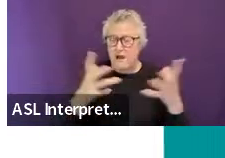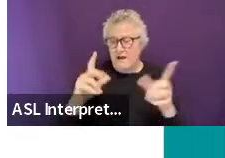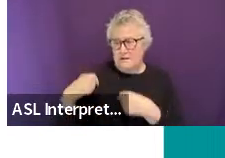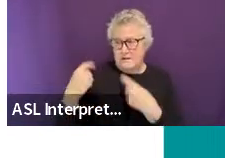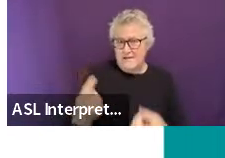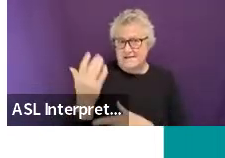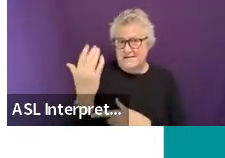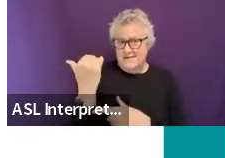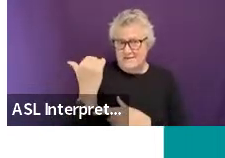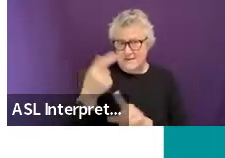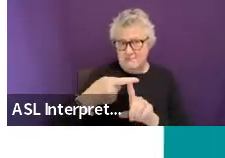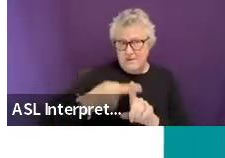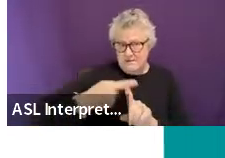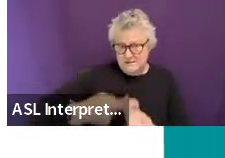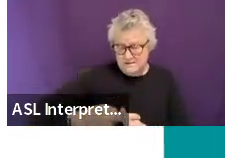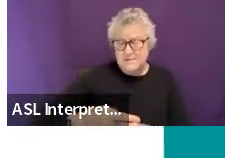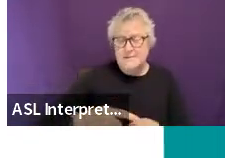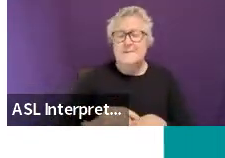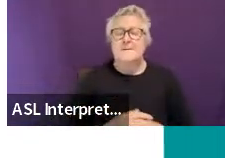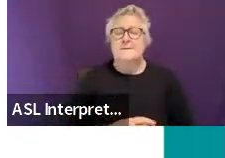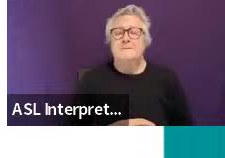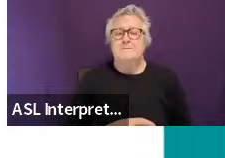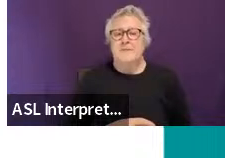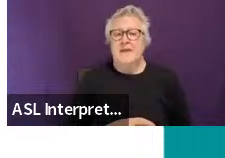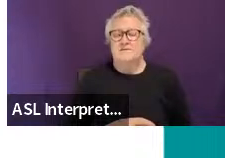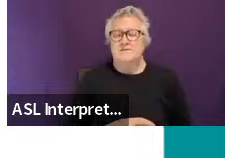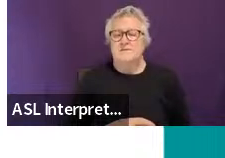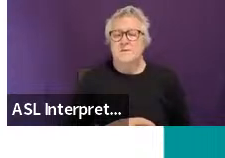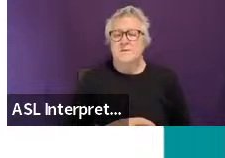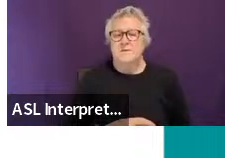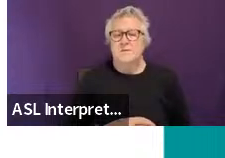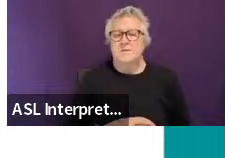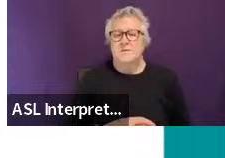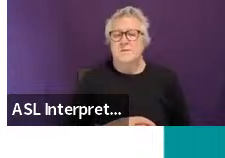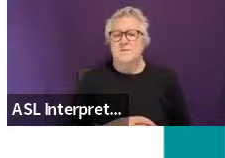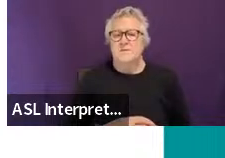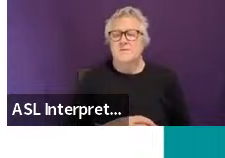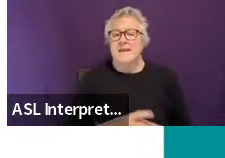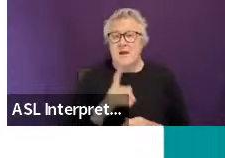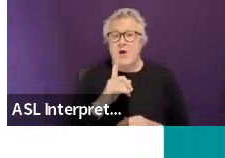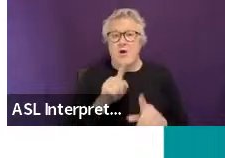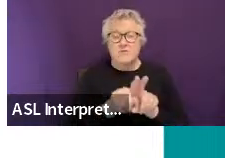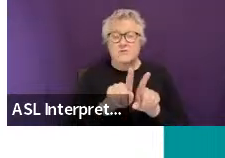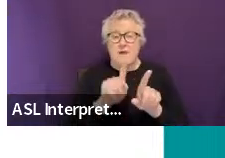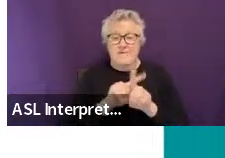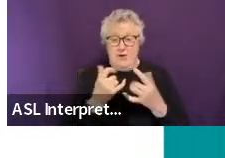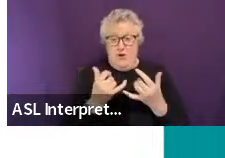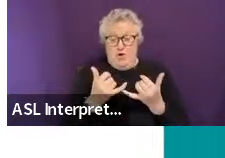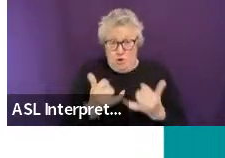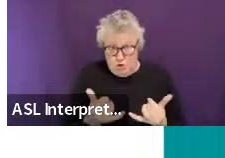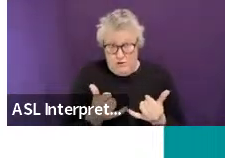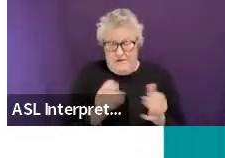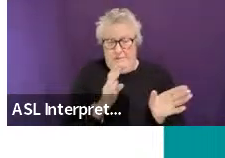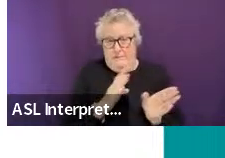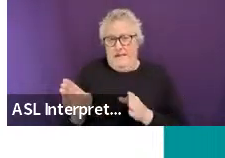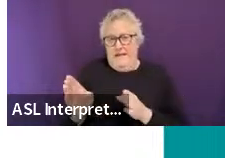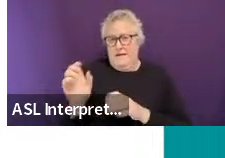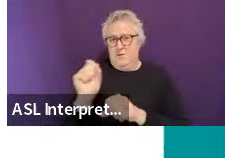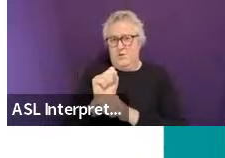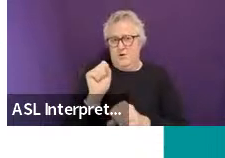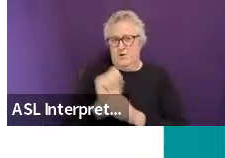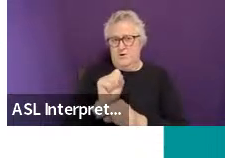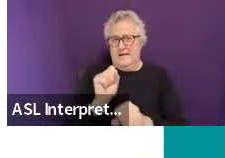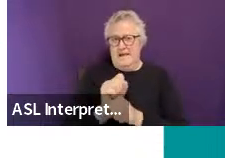data, past studies, and finding a previous design. We've also got the current planning work, the really intense modeling we've been doing since